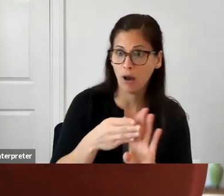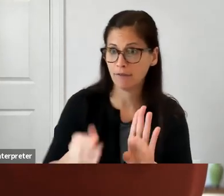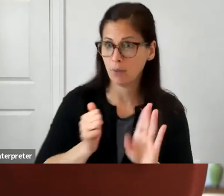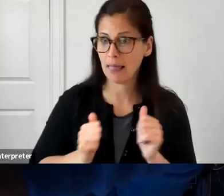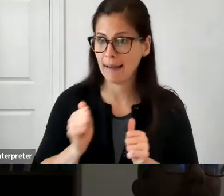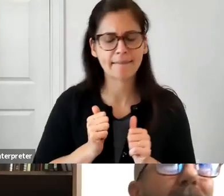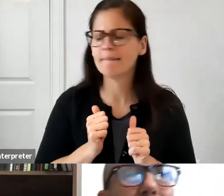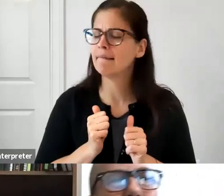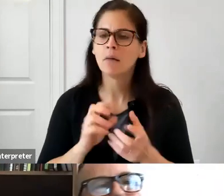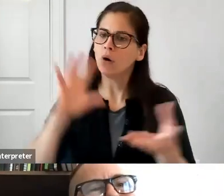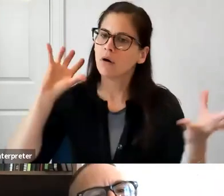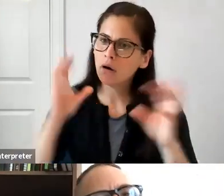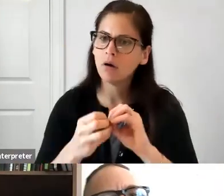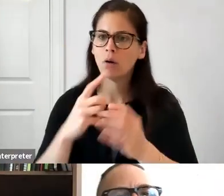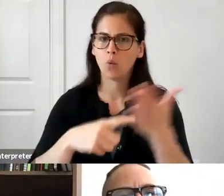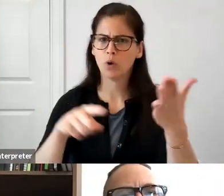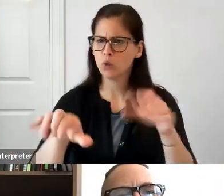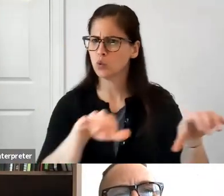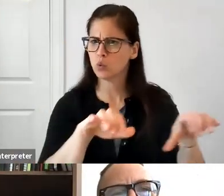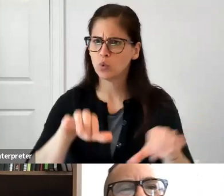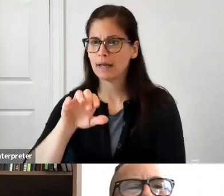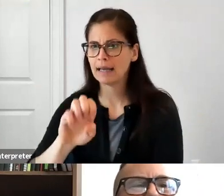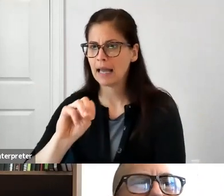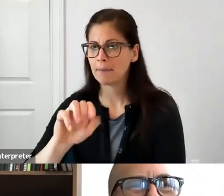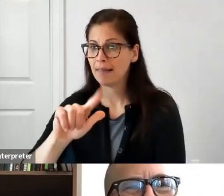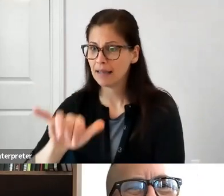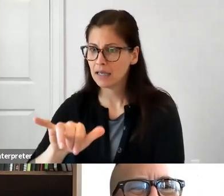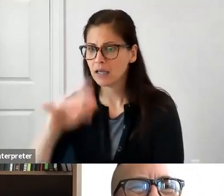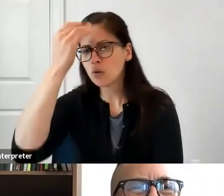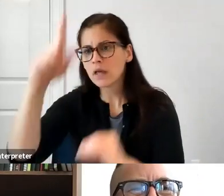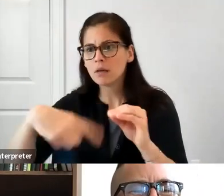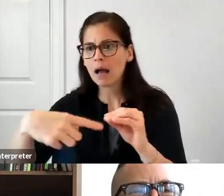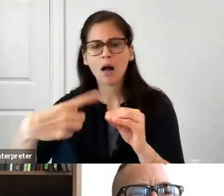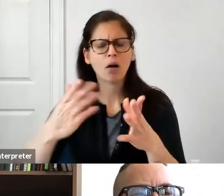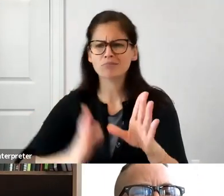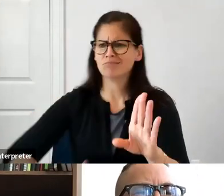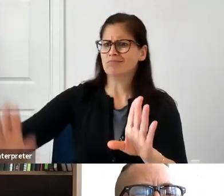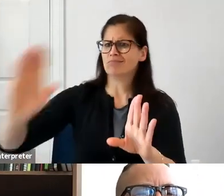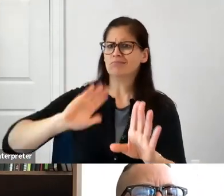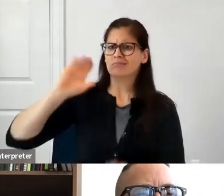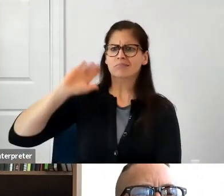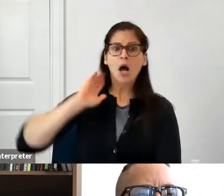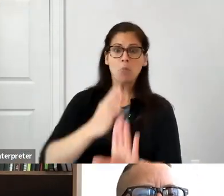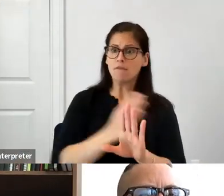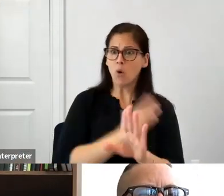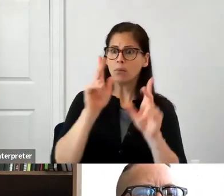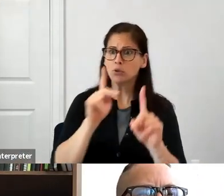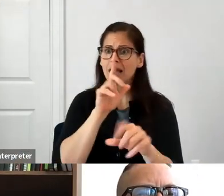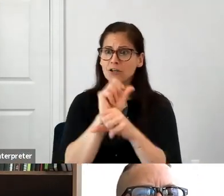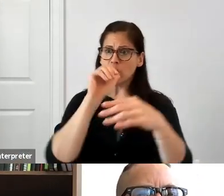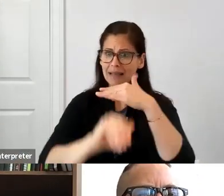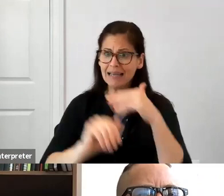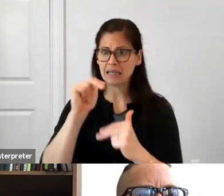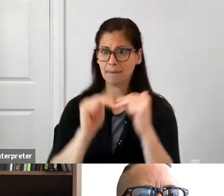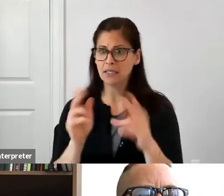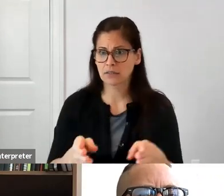so comprehensive what you're doing, Emily. You're thinking about way before a person even arrives at the theater and how